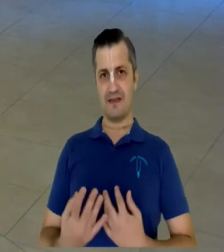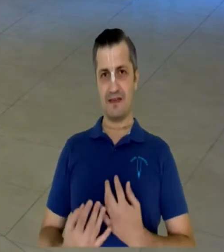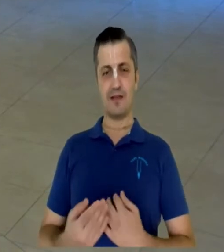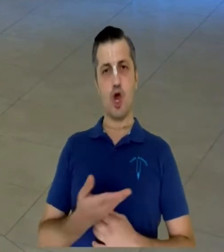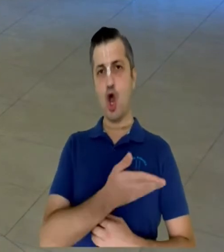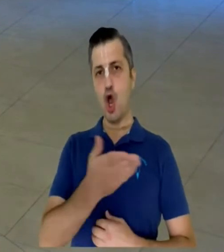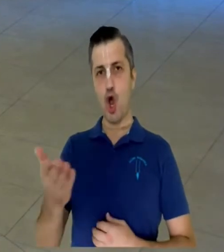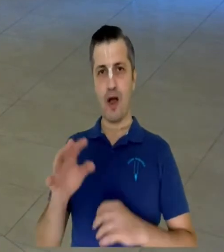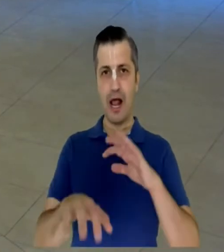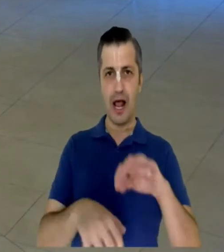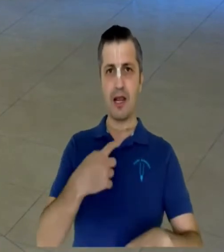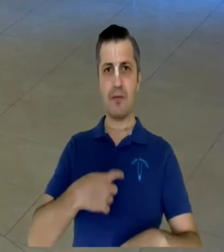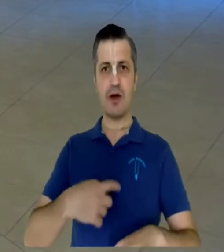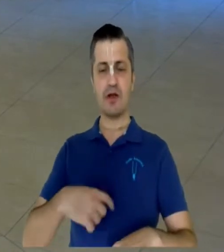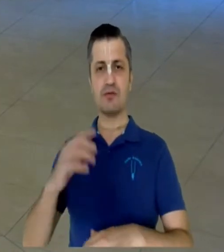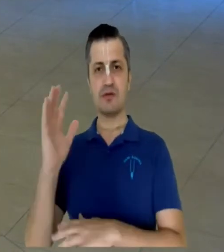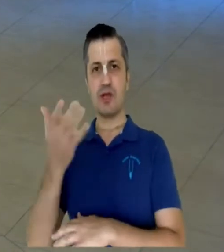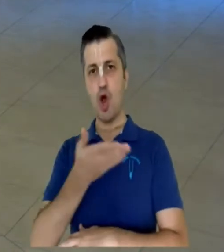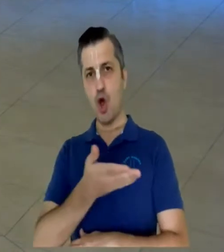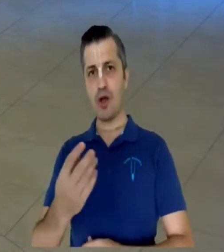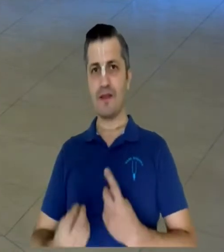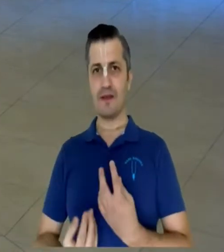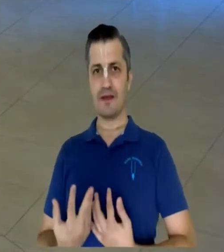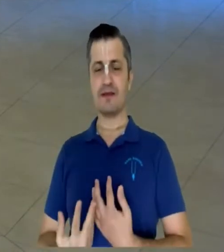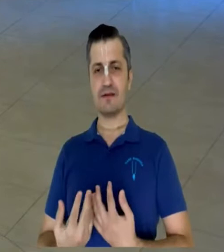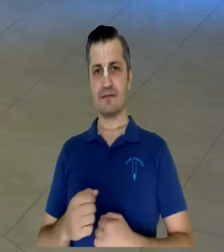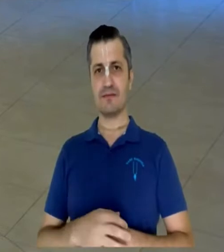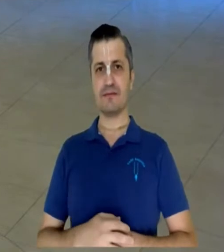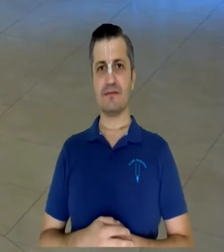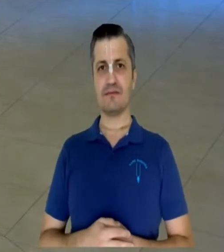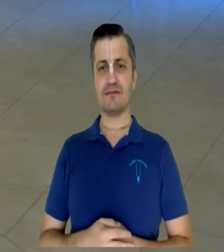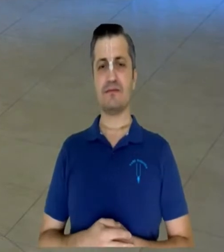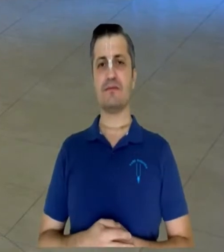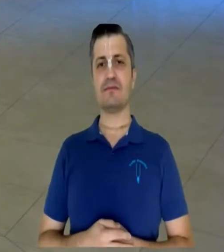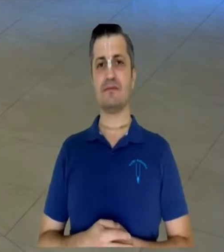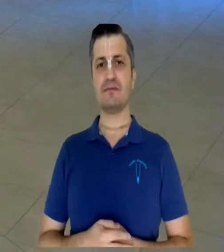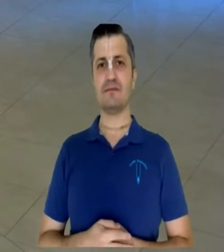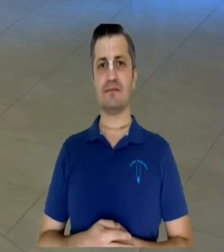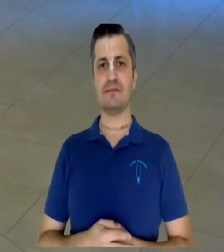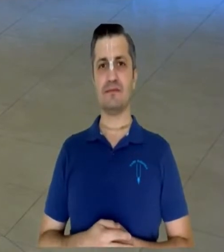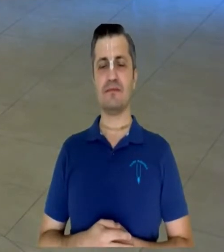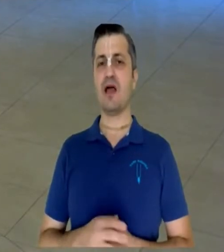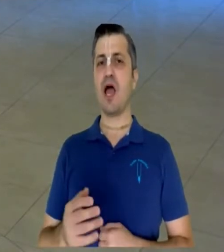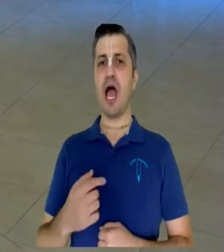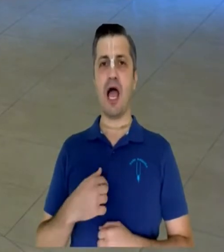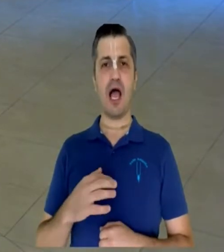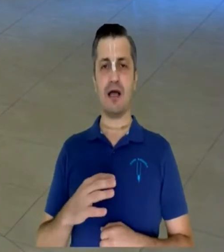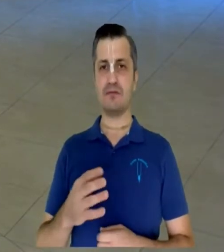air of life, outgoing and incoming, to digest the four kinds of foodstuff.